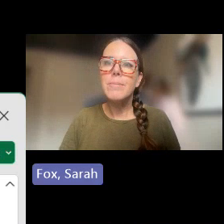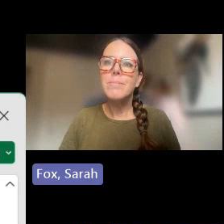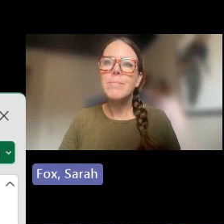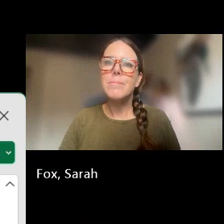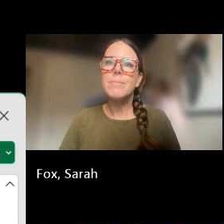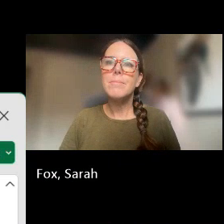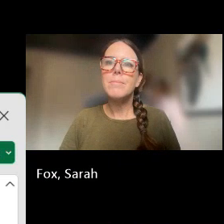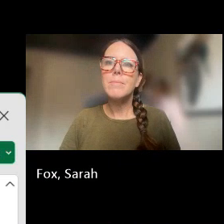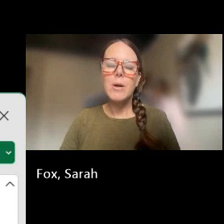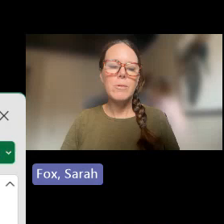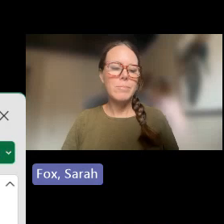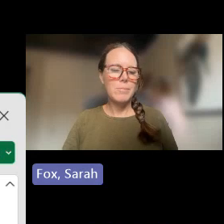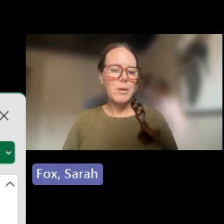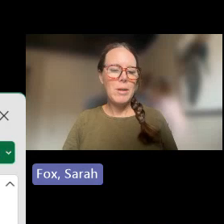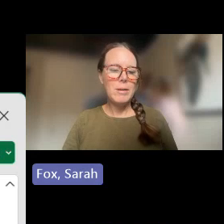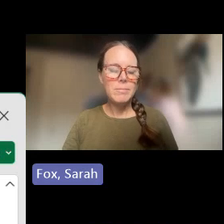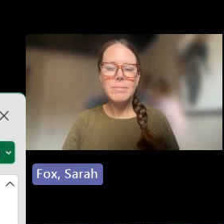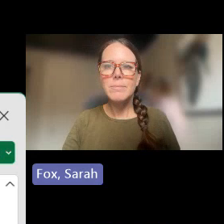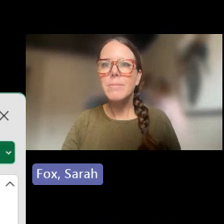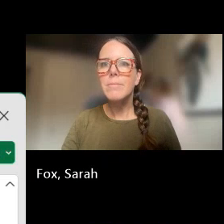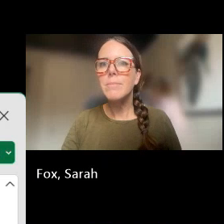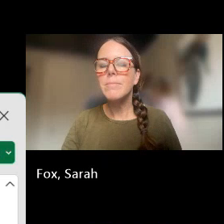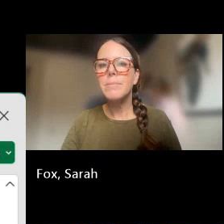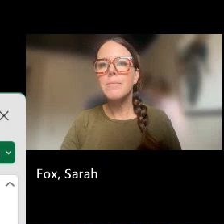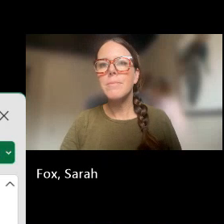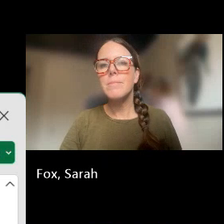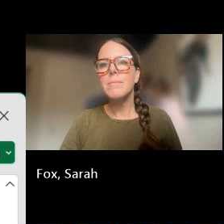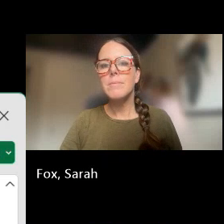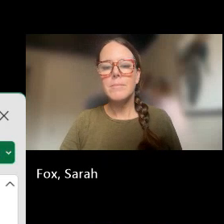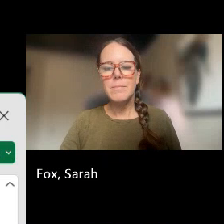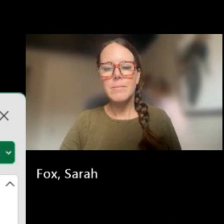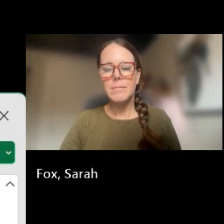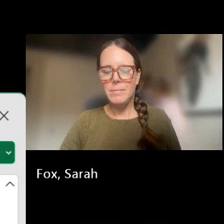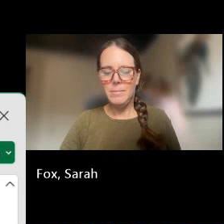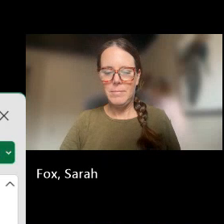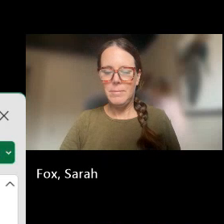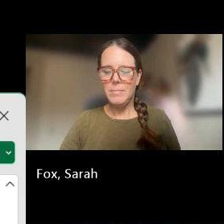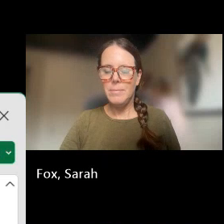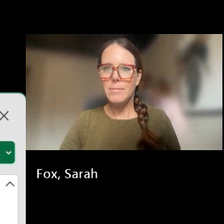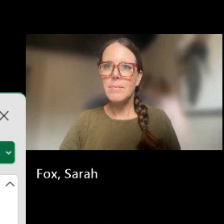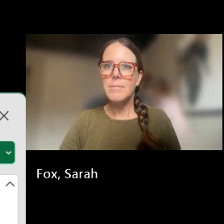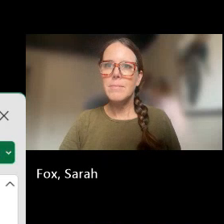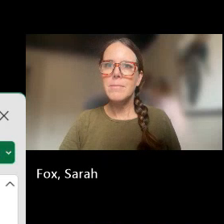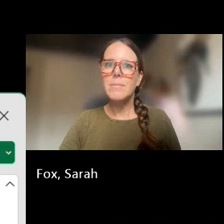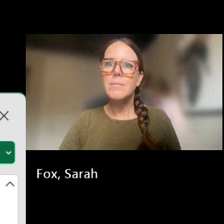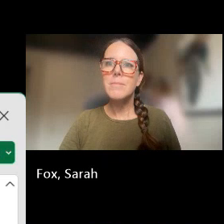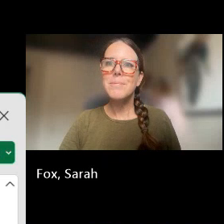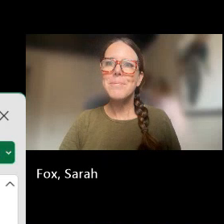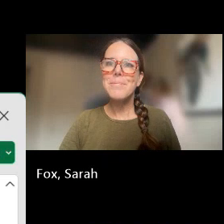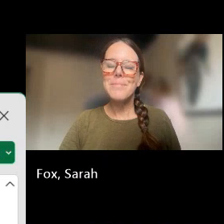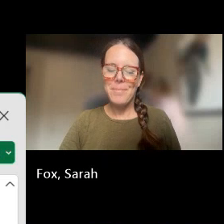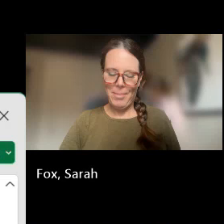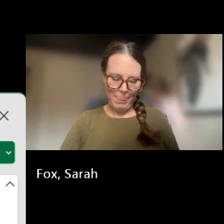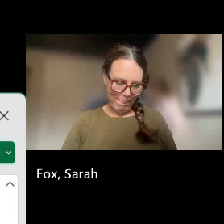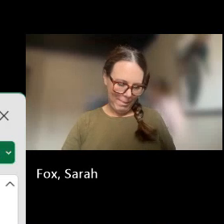some placards up, so. Oh, okay. I don't know who went first. We'll do